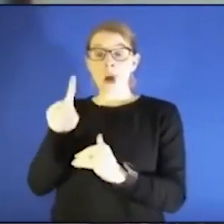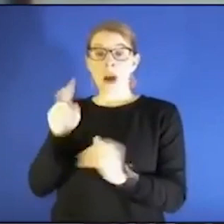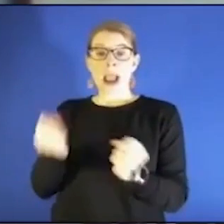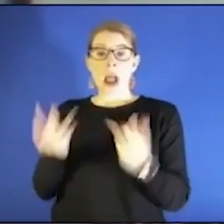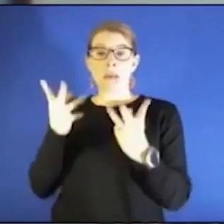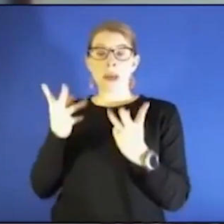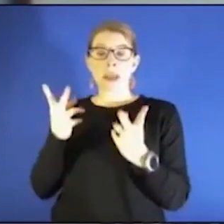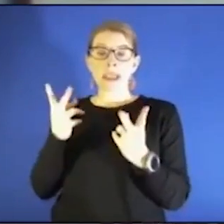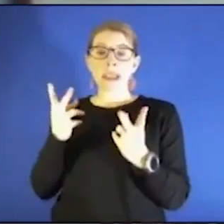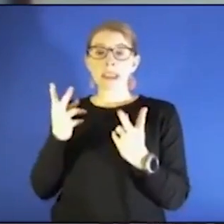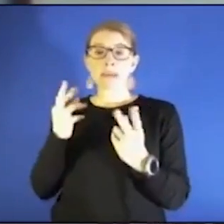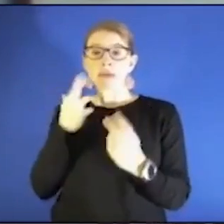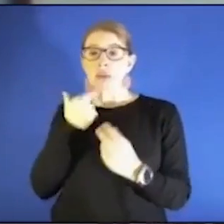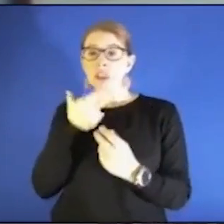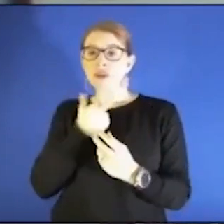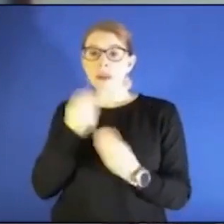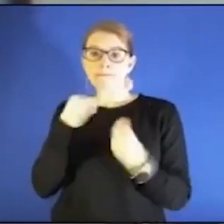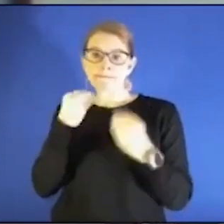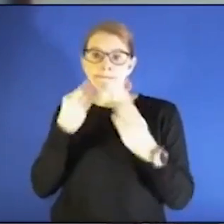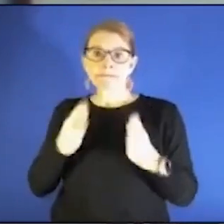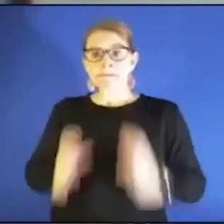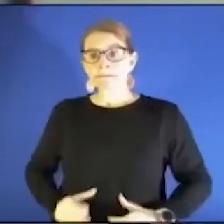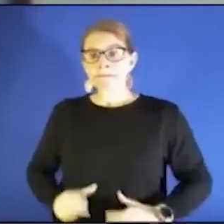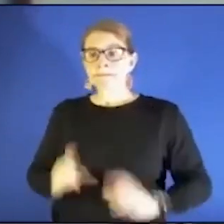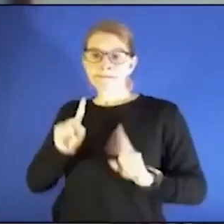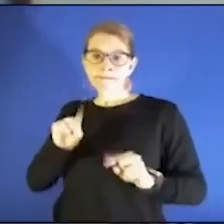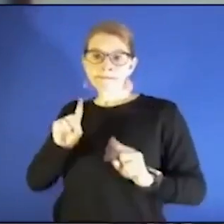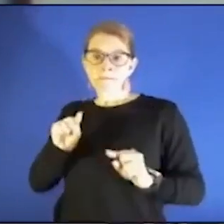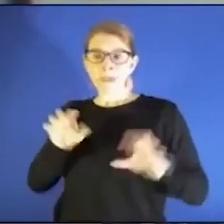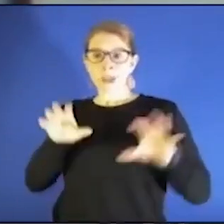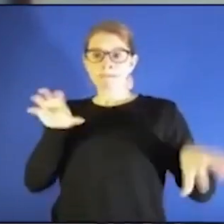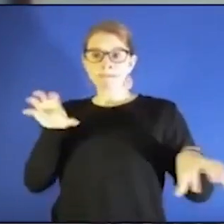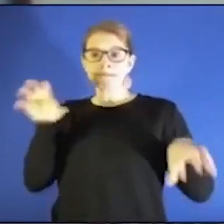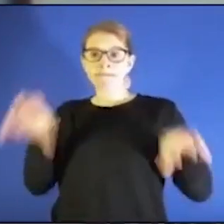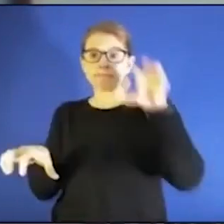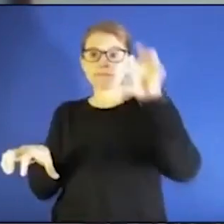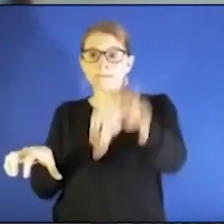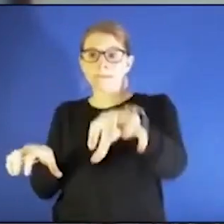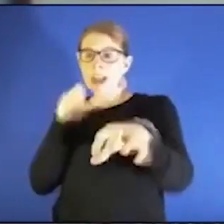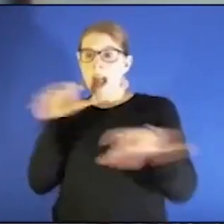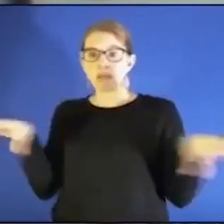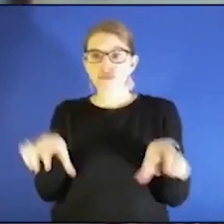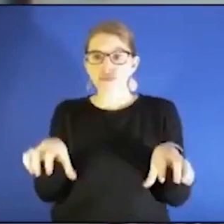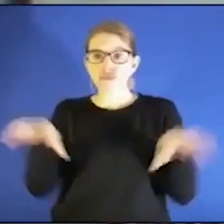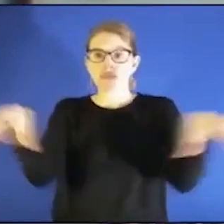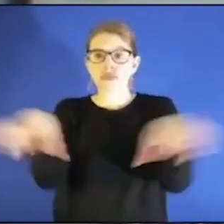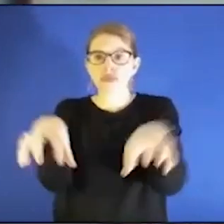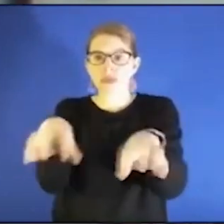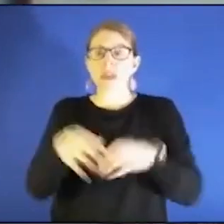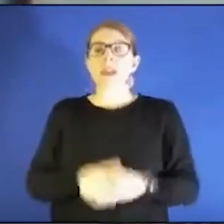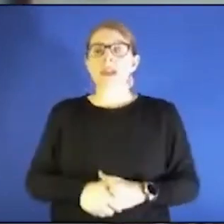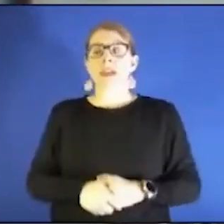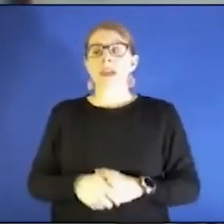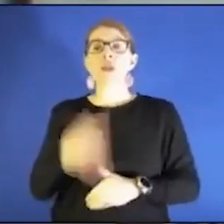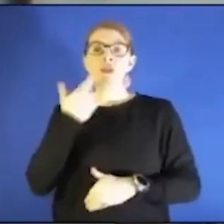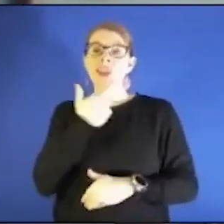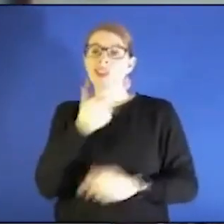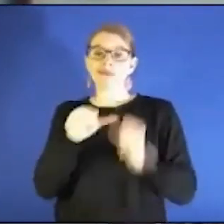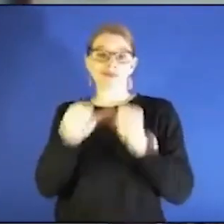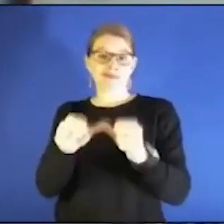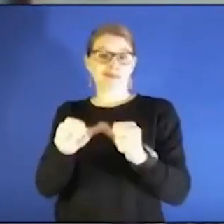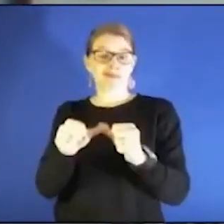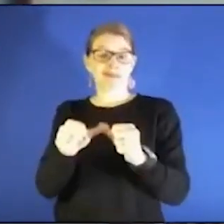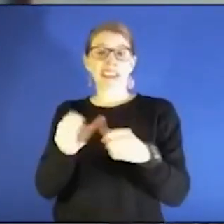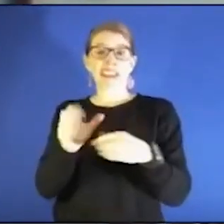spread tables out to separate customers more. And a lot of restaurants have still kind of kept that distance between